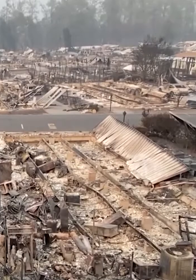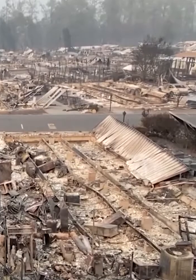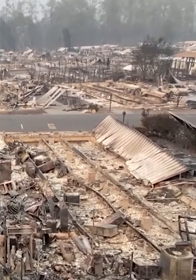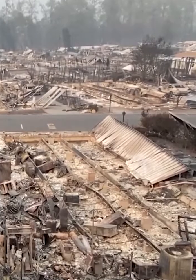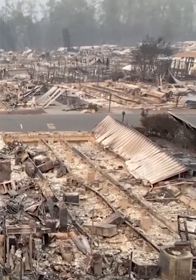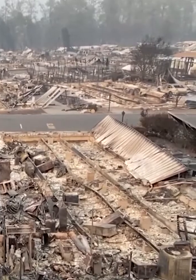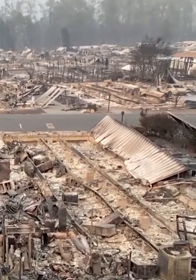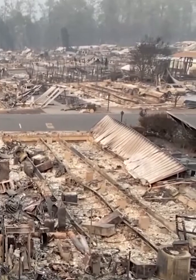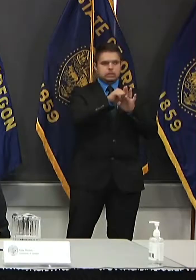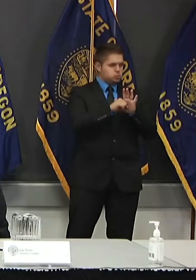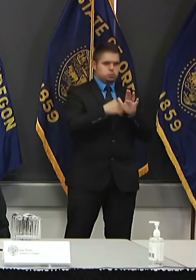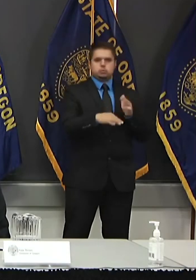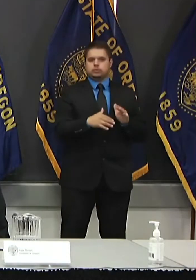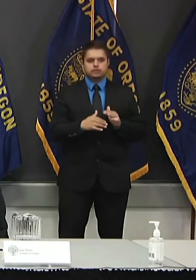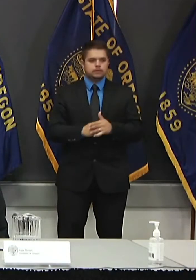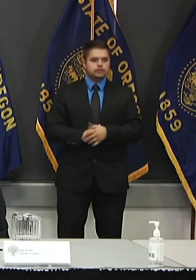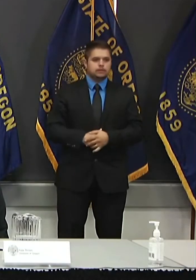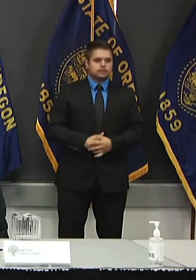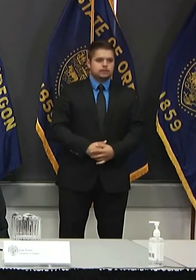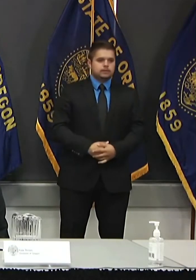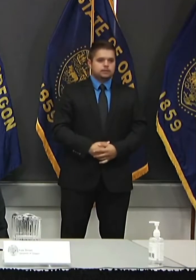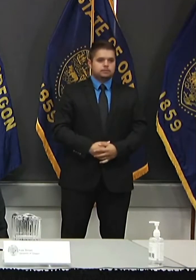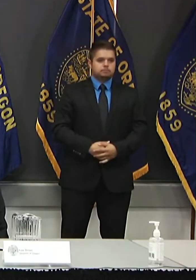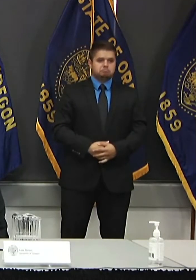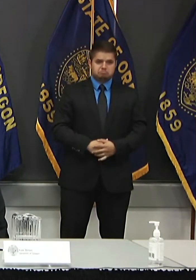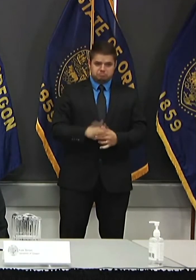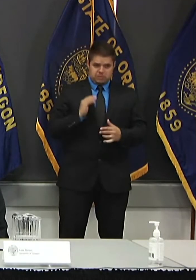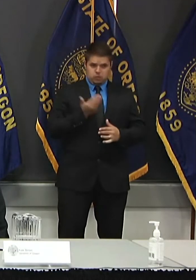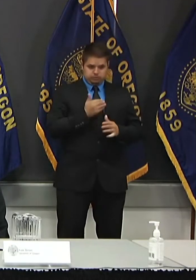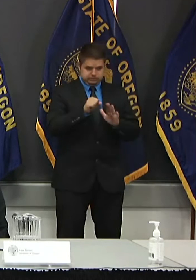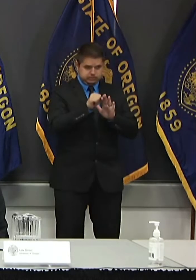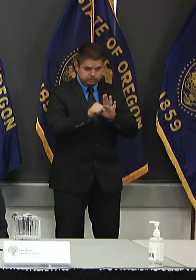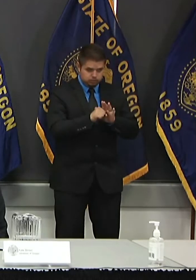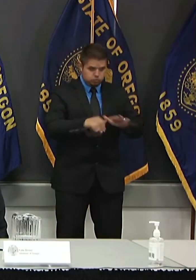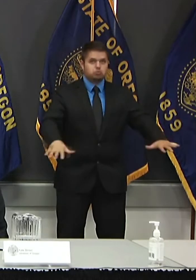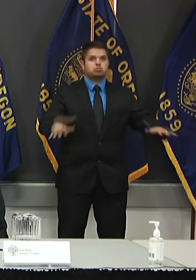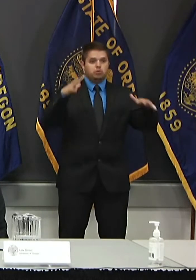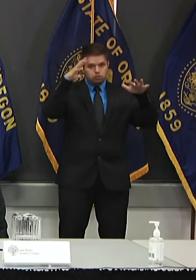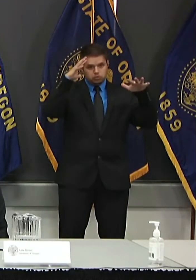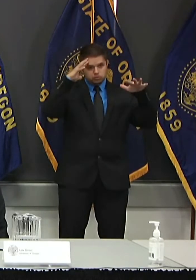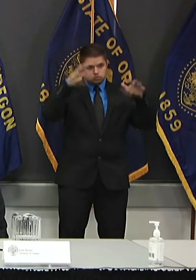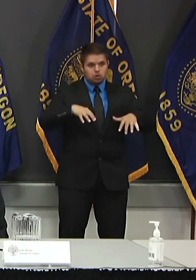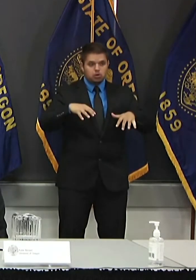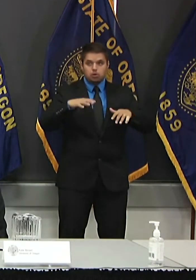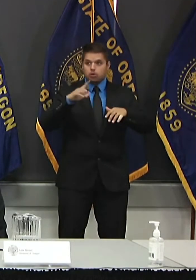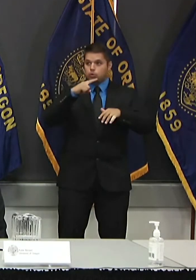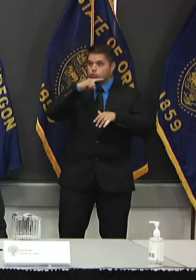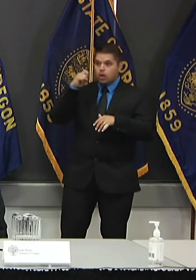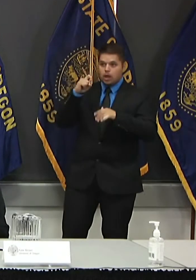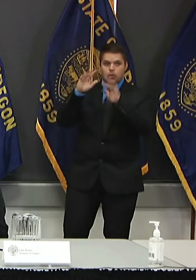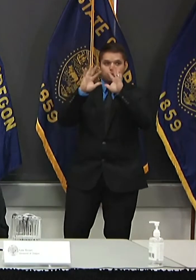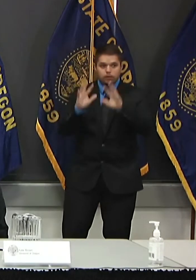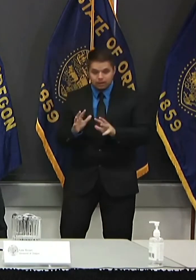climate change. While our state reels from this horrific firestorm of dry weather, hot wind, and drought